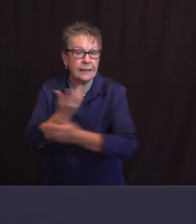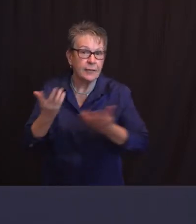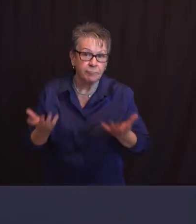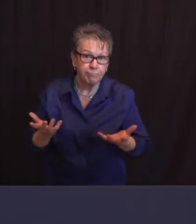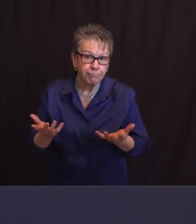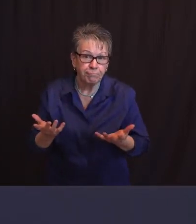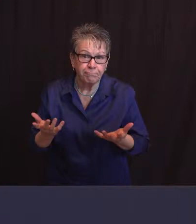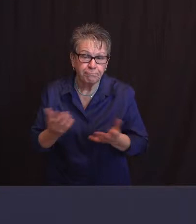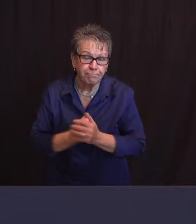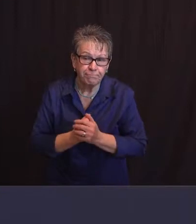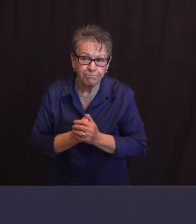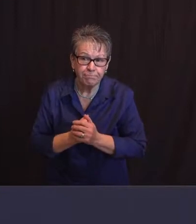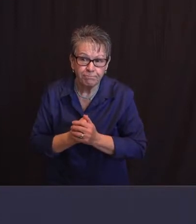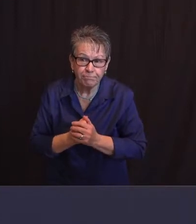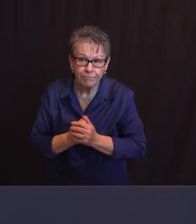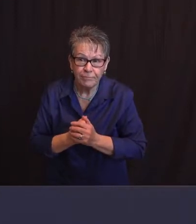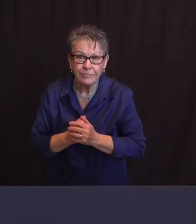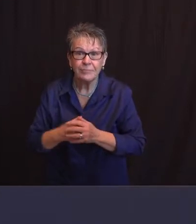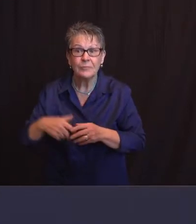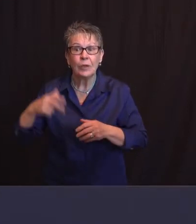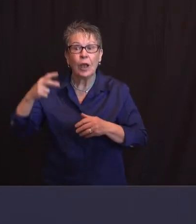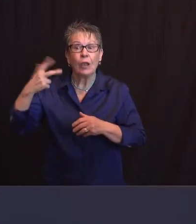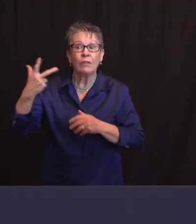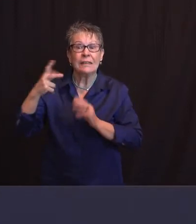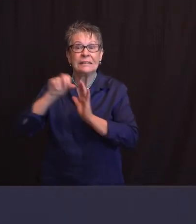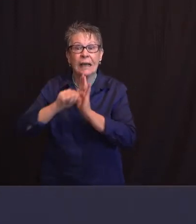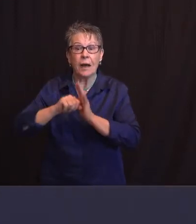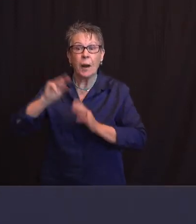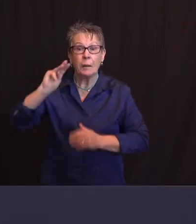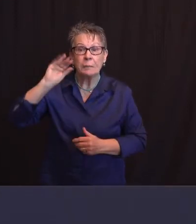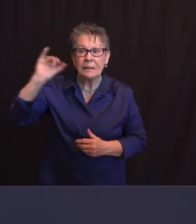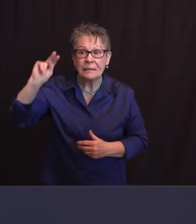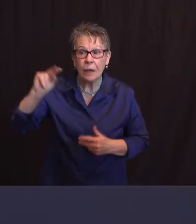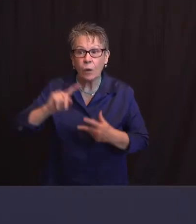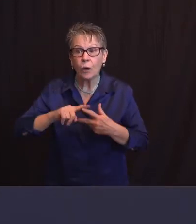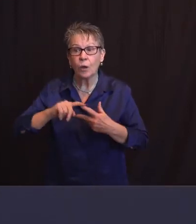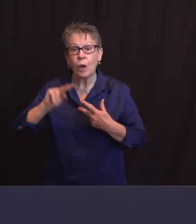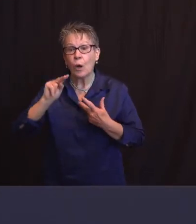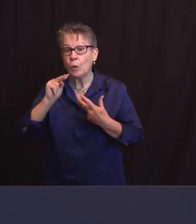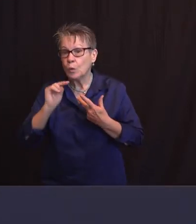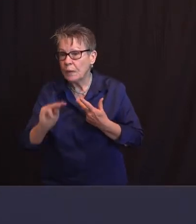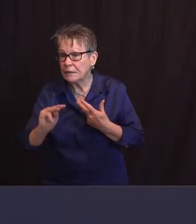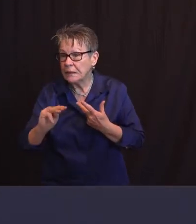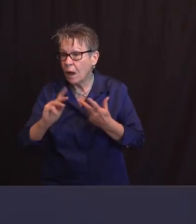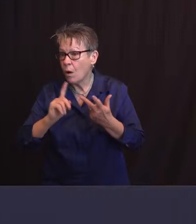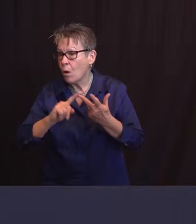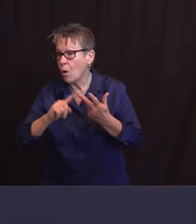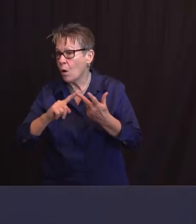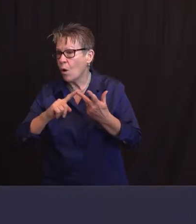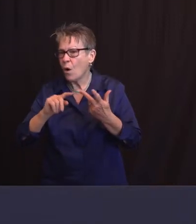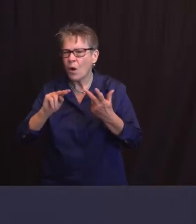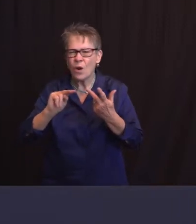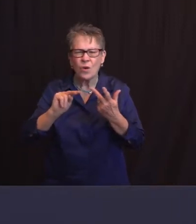3 states that were ahead of us were smaller: Minnesota, New Mexico, and one of the Dakotas. North Dakota, I